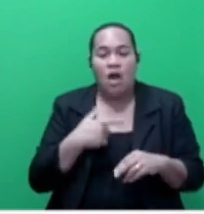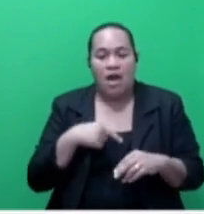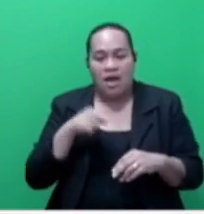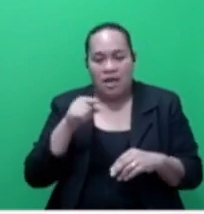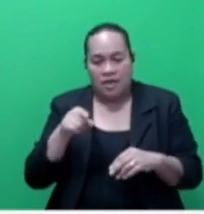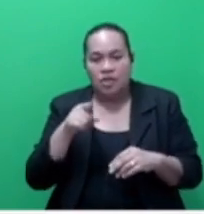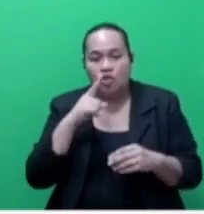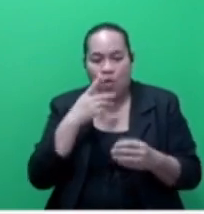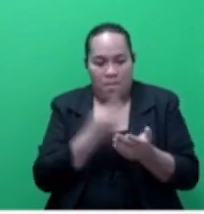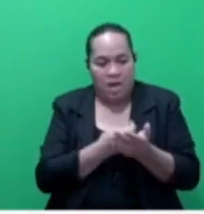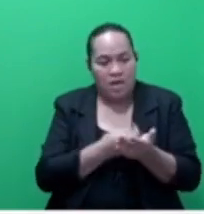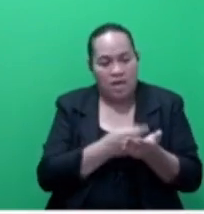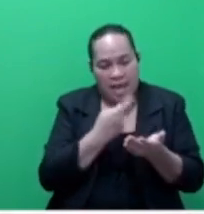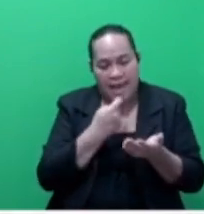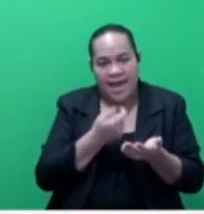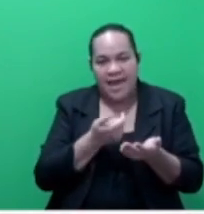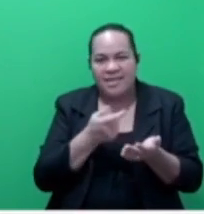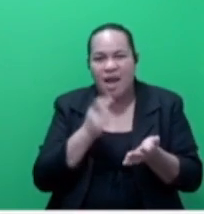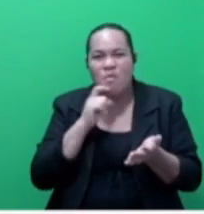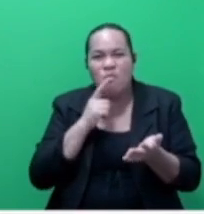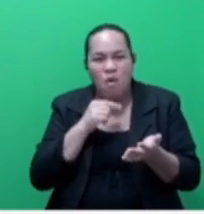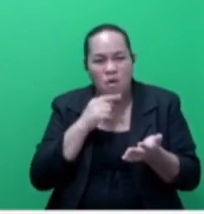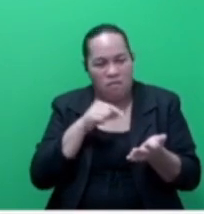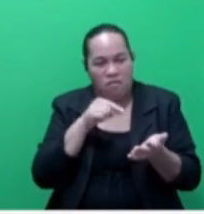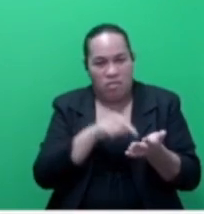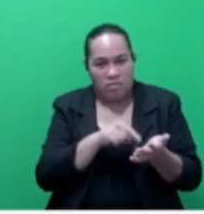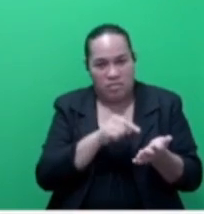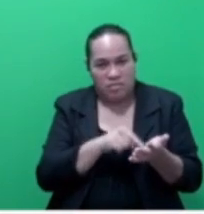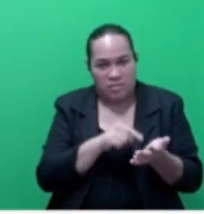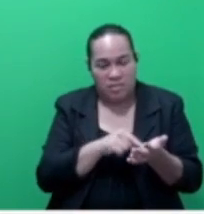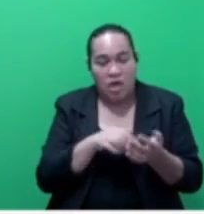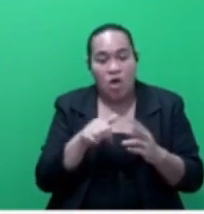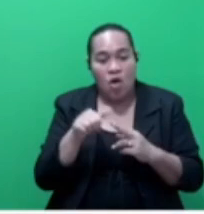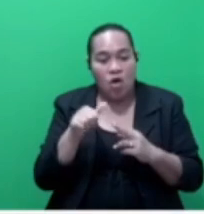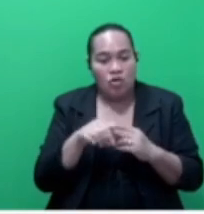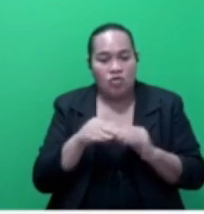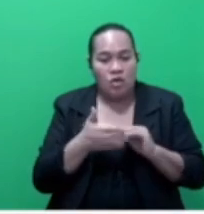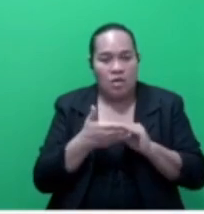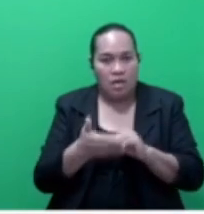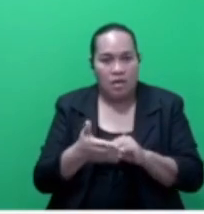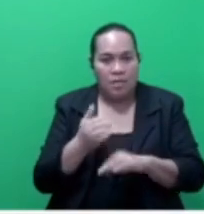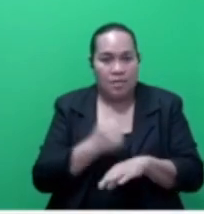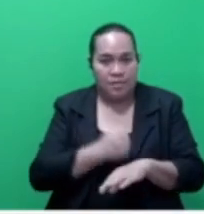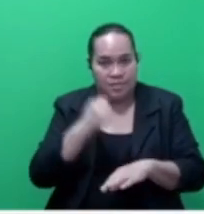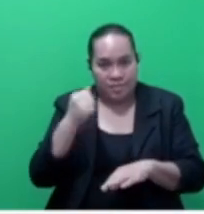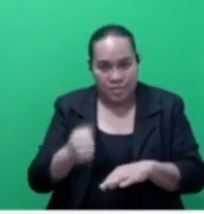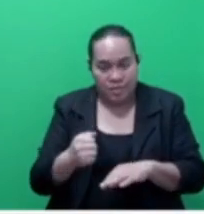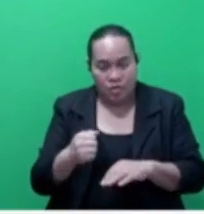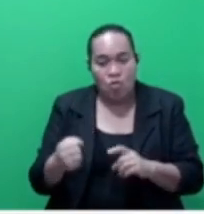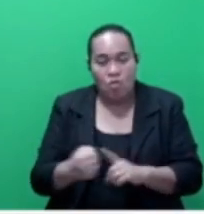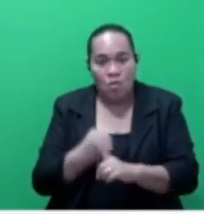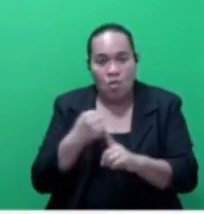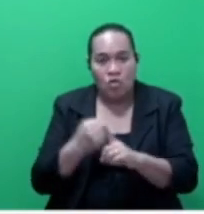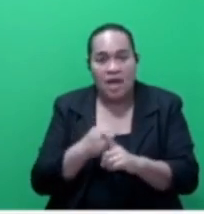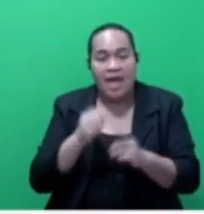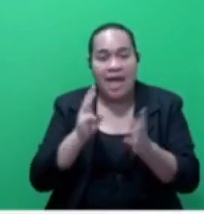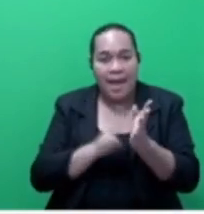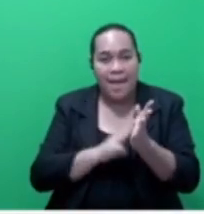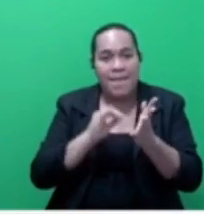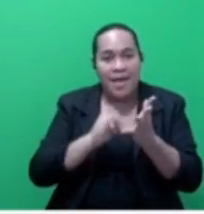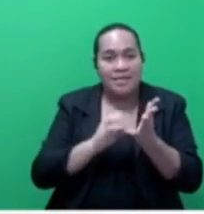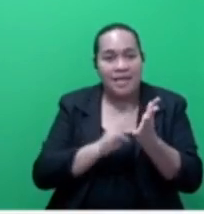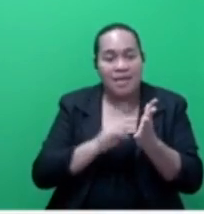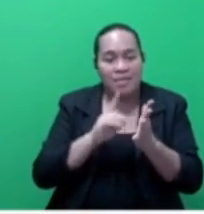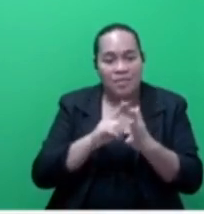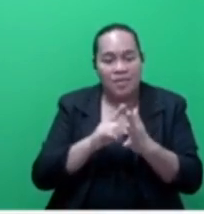to micro, small and medium enterprises and also complement government's initiatives, sir, to promote MSME development, investment